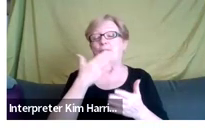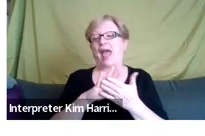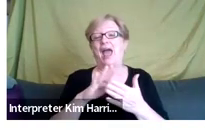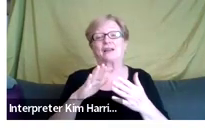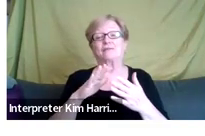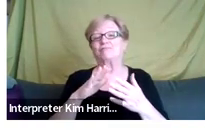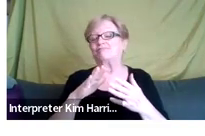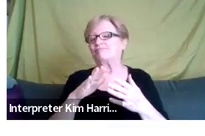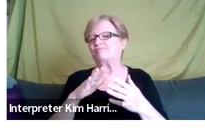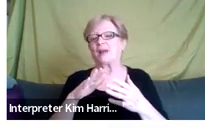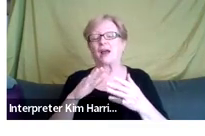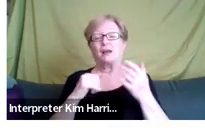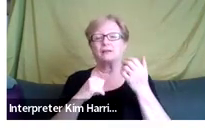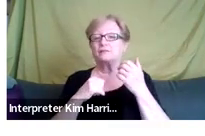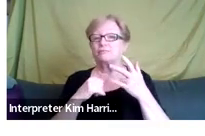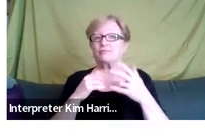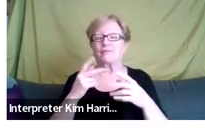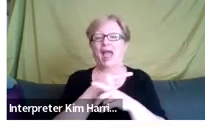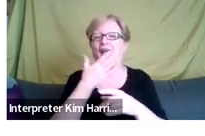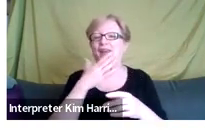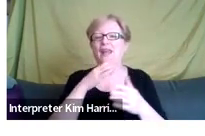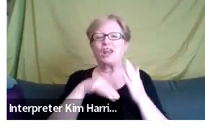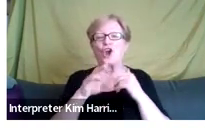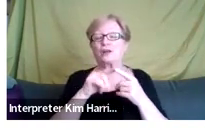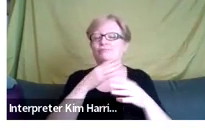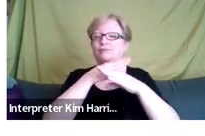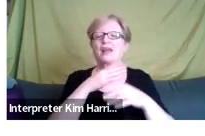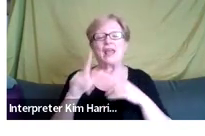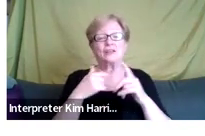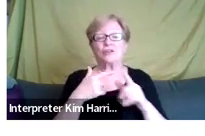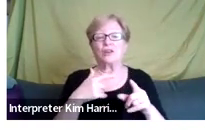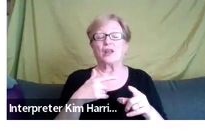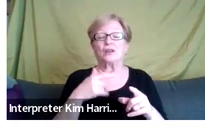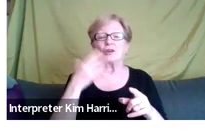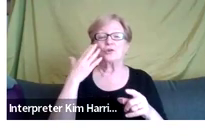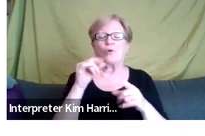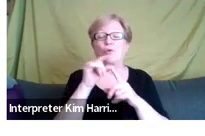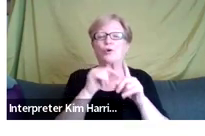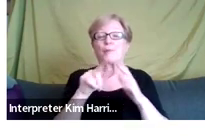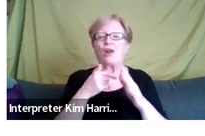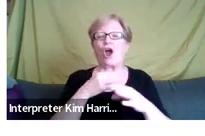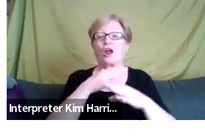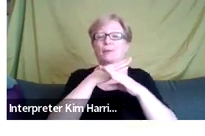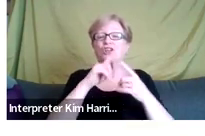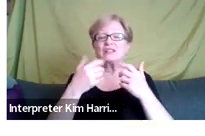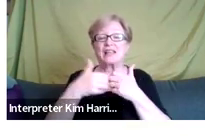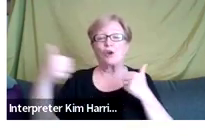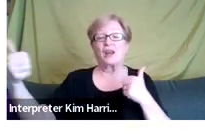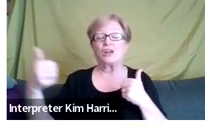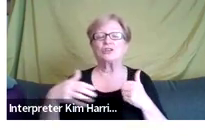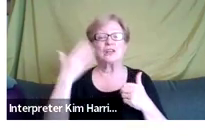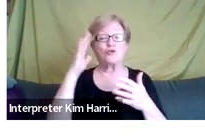And then Rashir said, yes, this is a very thing. Didn't know the term for it, talking about occupational segregation.